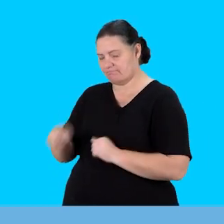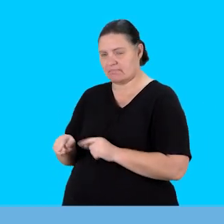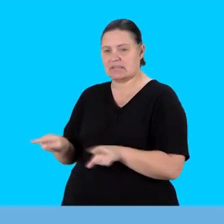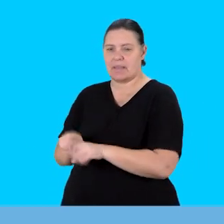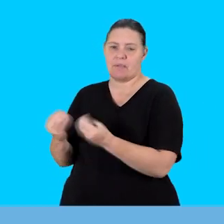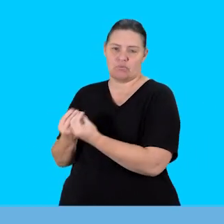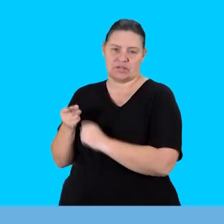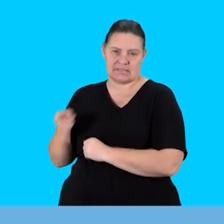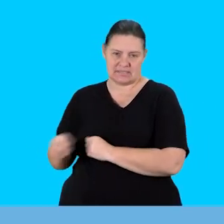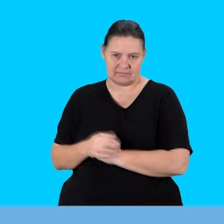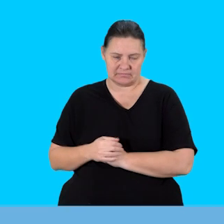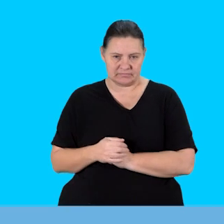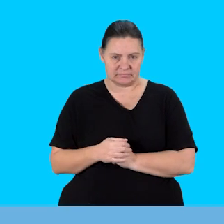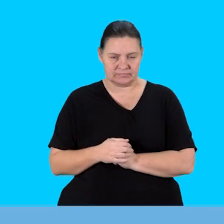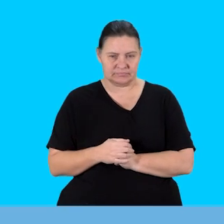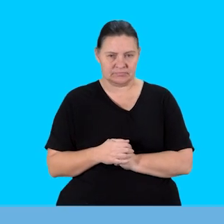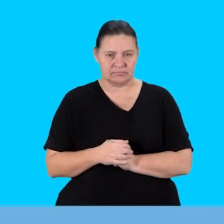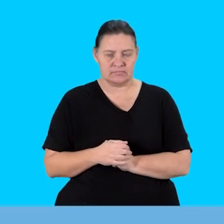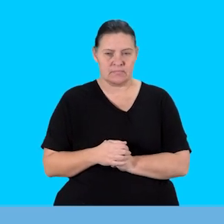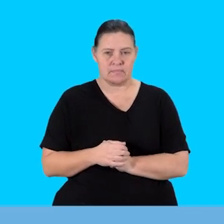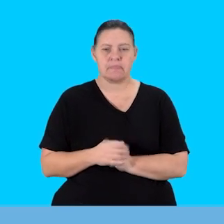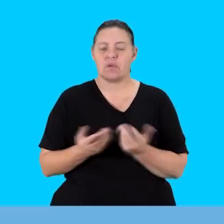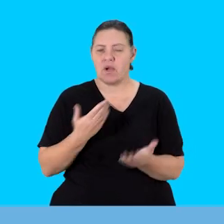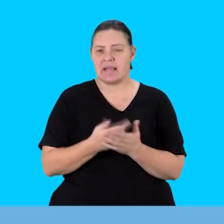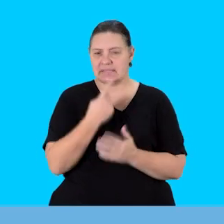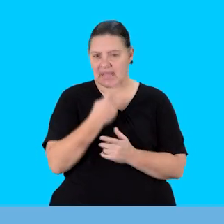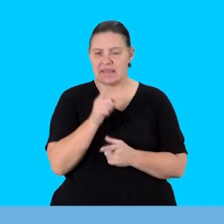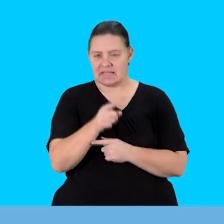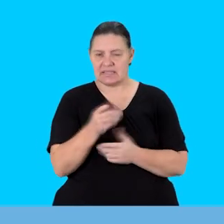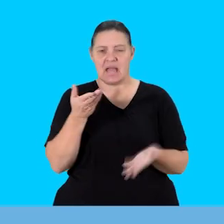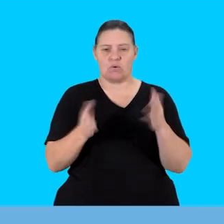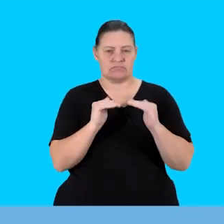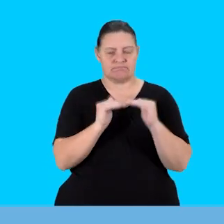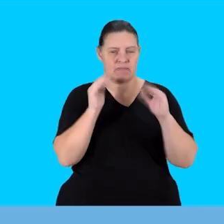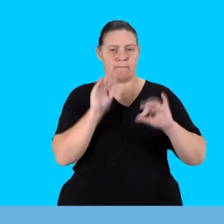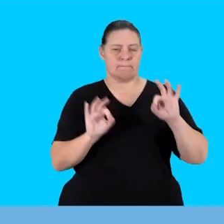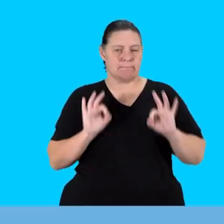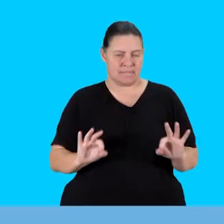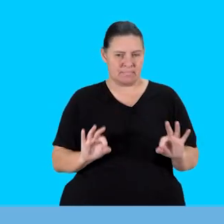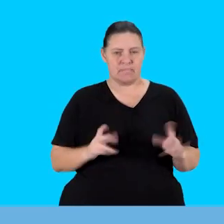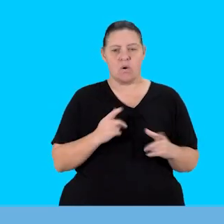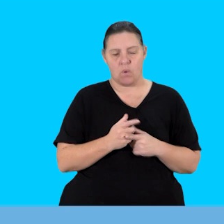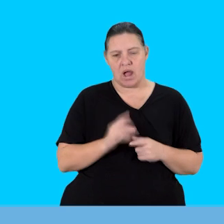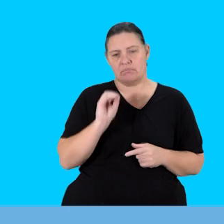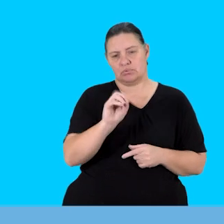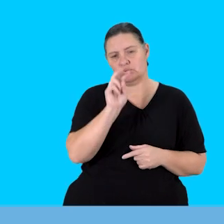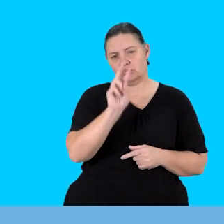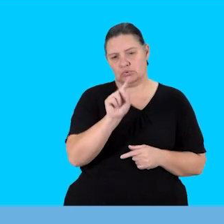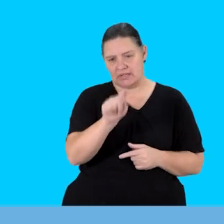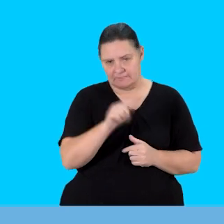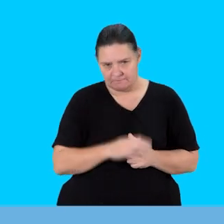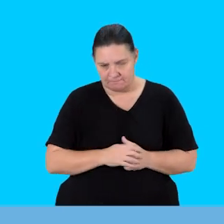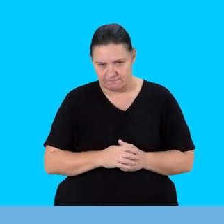are equals to the number of the products on the other side. So we can say that this equation is balanced by putting in the